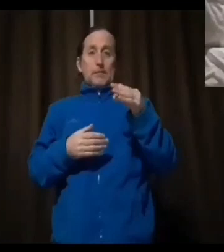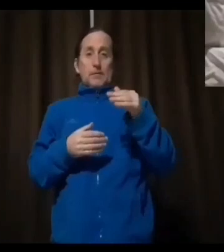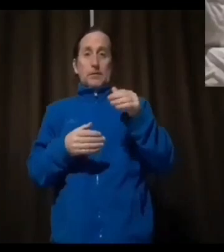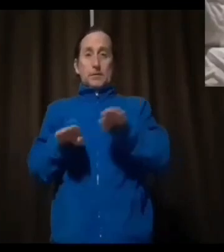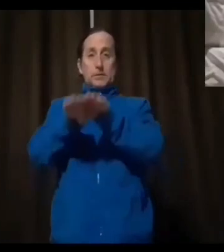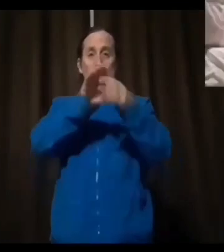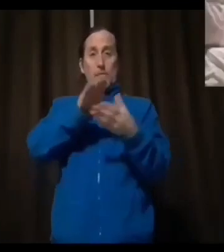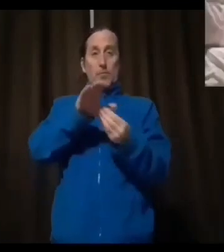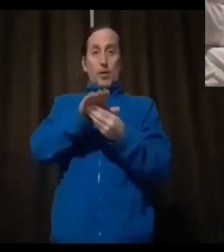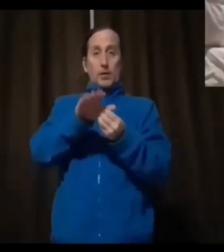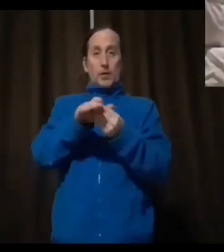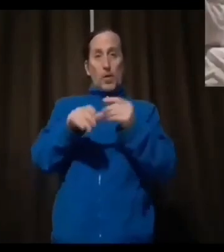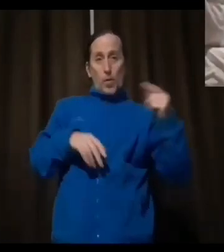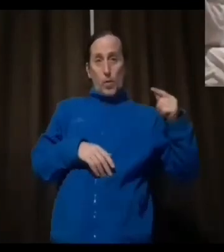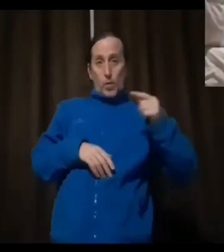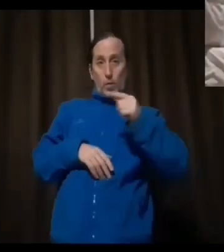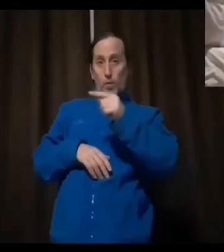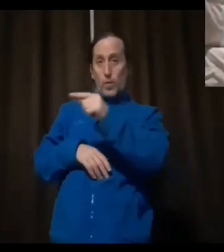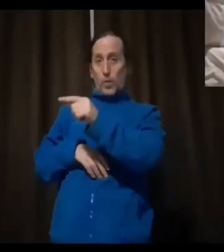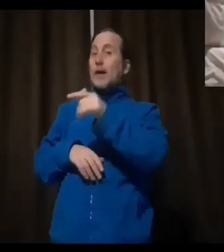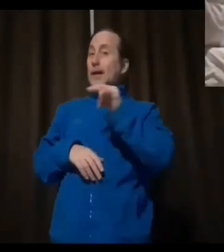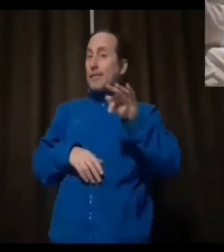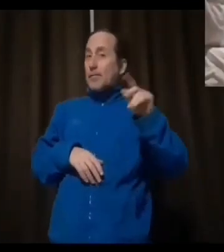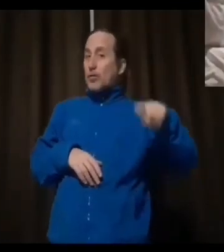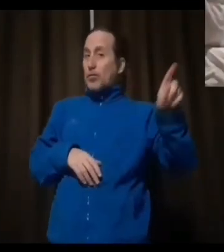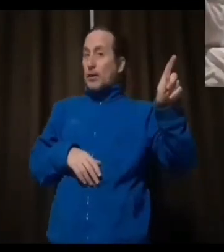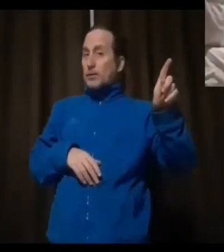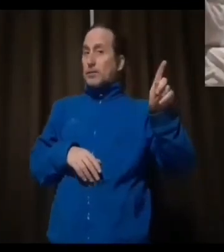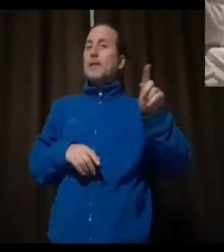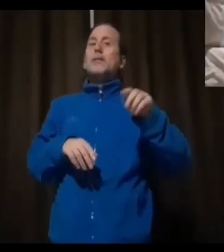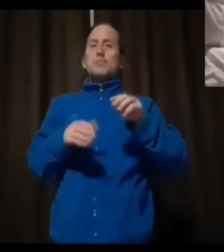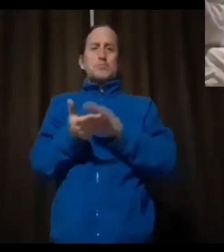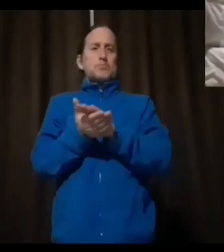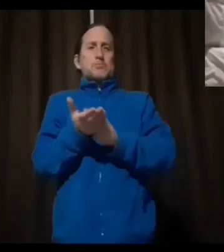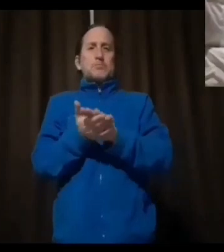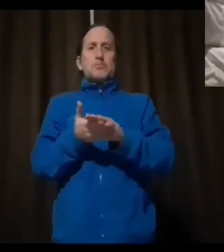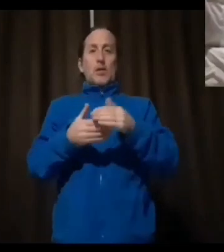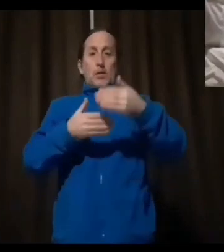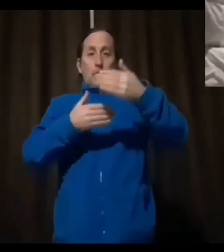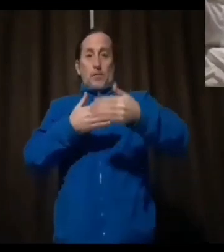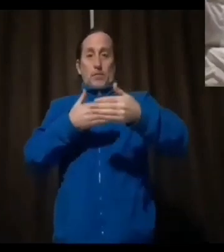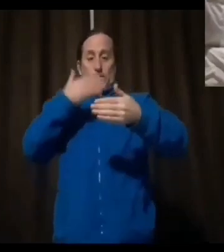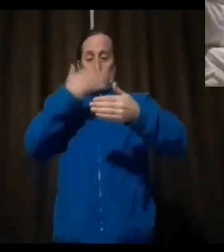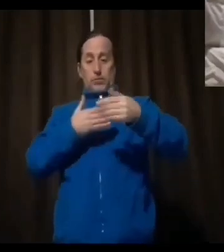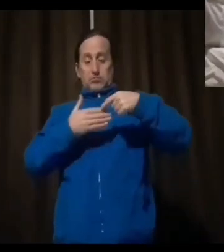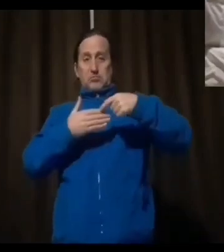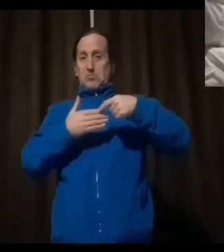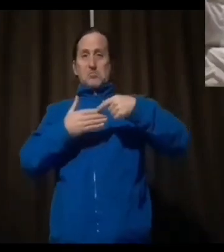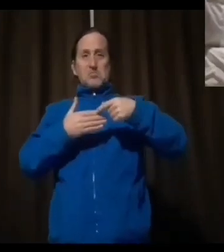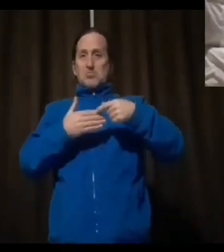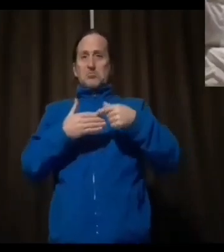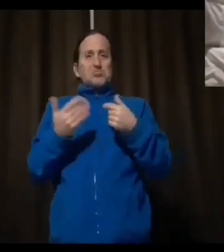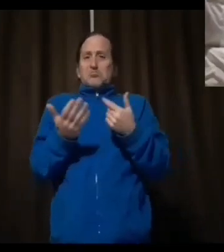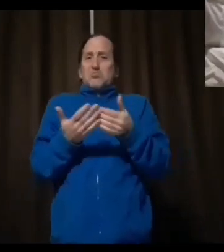correct, then it shouldn't matter what happens behind, whether it's being detected for which way or not. The marks left on the front screen should be